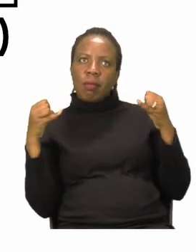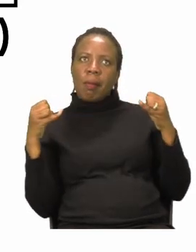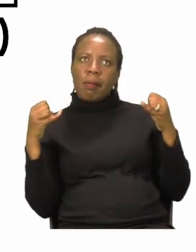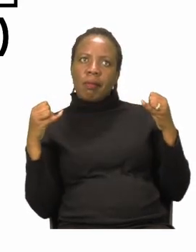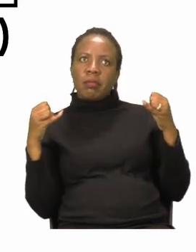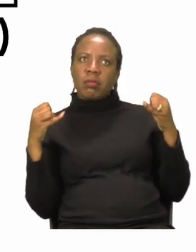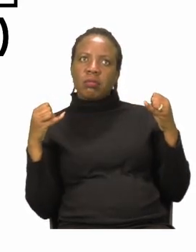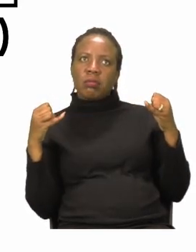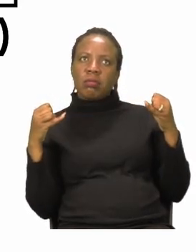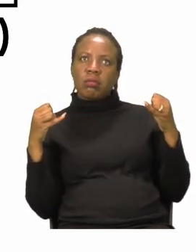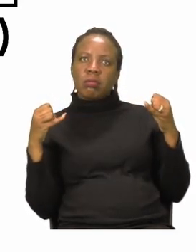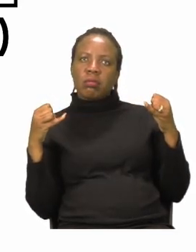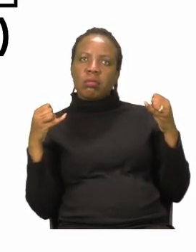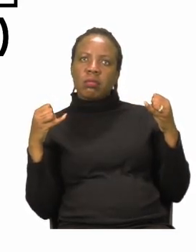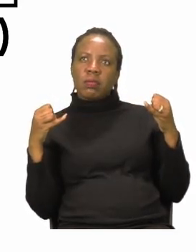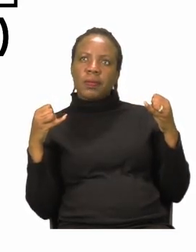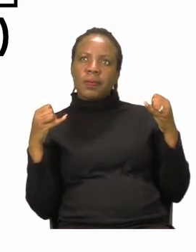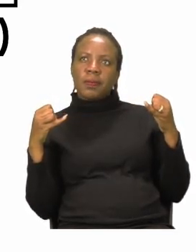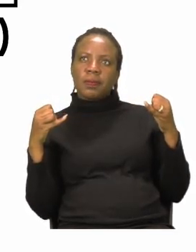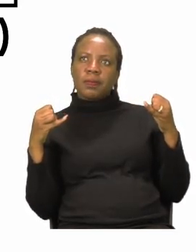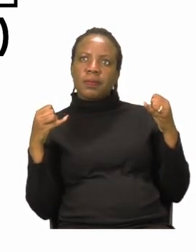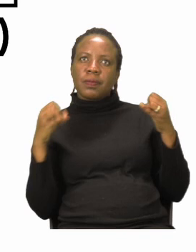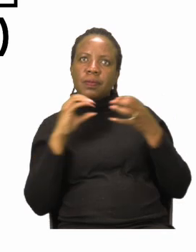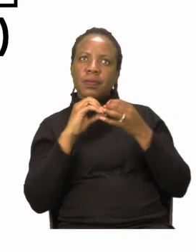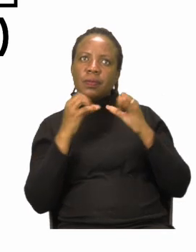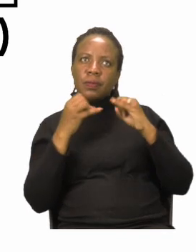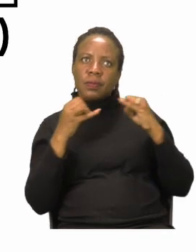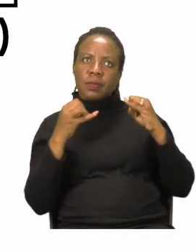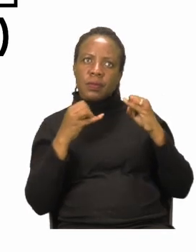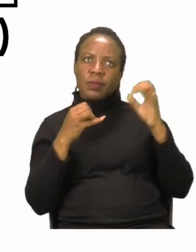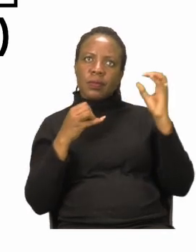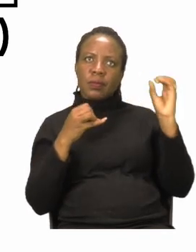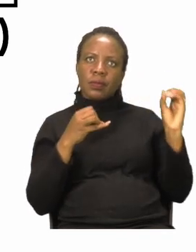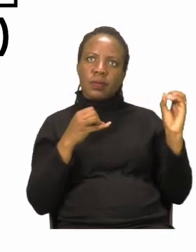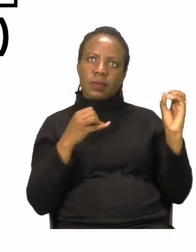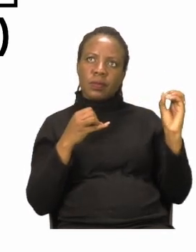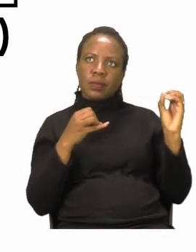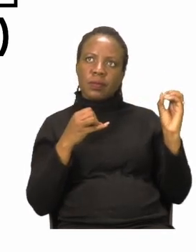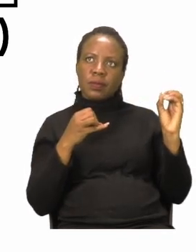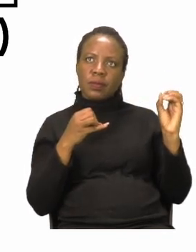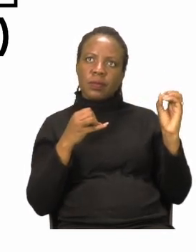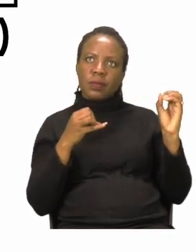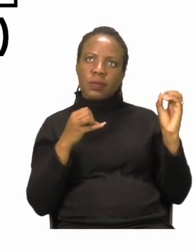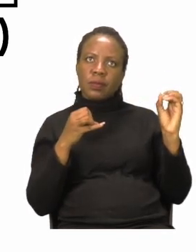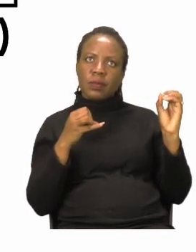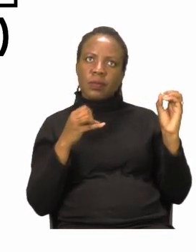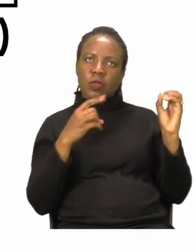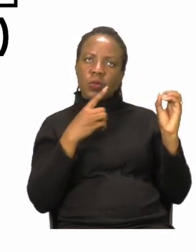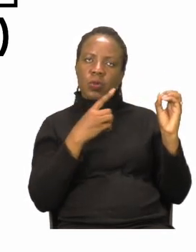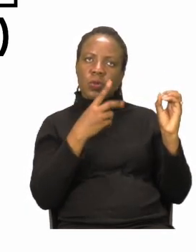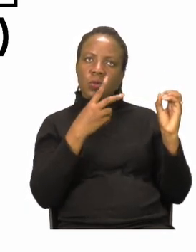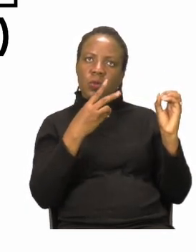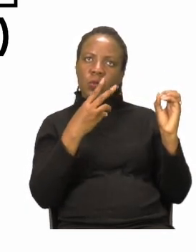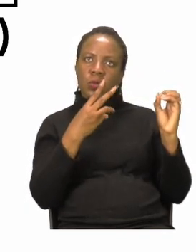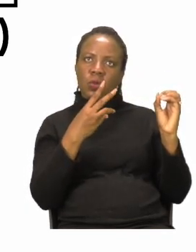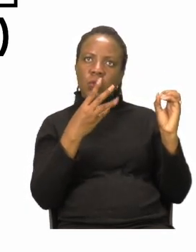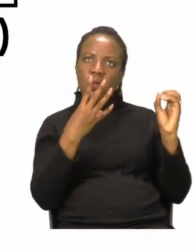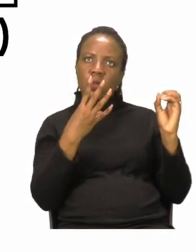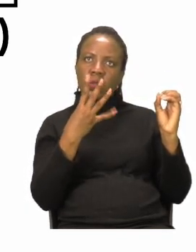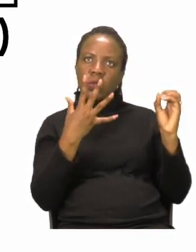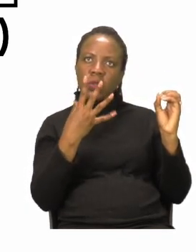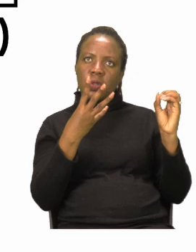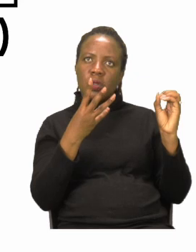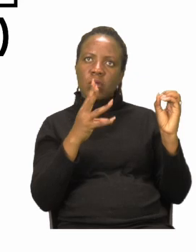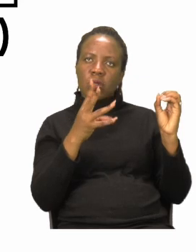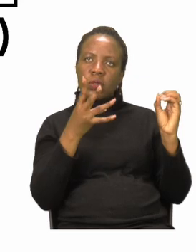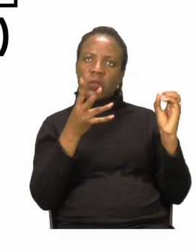see that number line starts with the number 0, 1, 2, 3, 4,